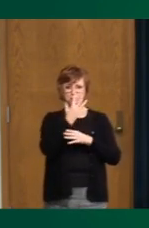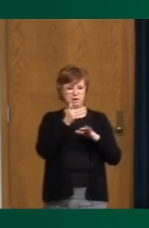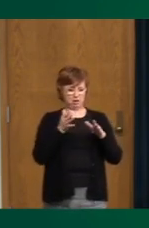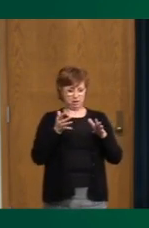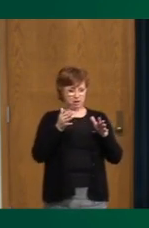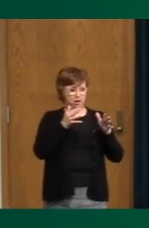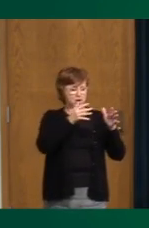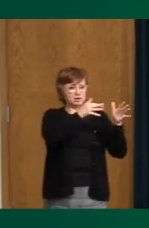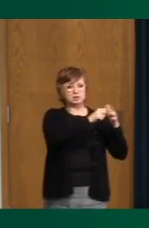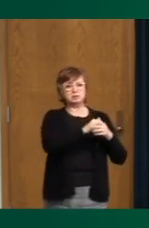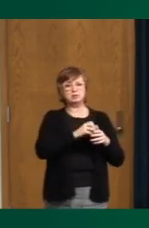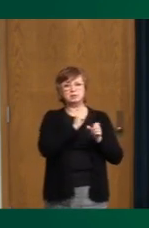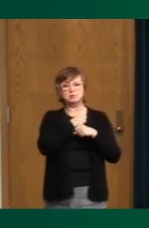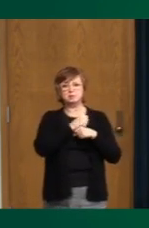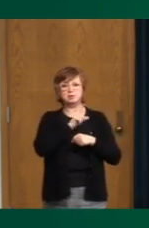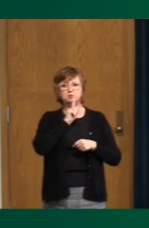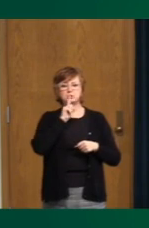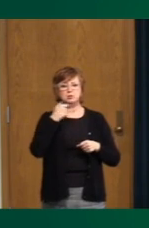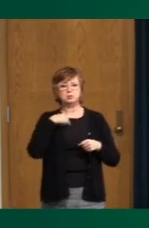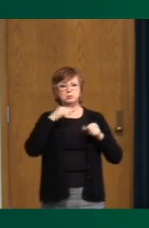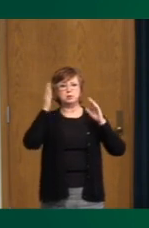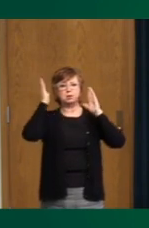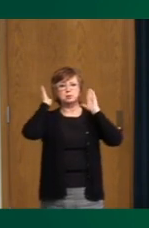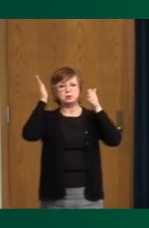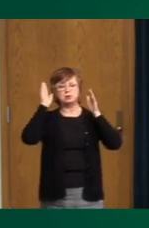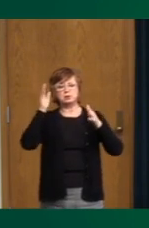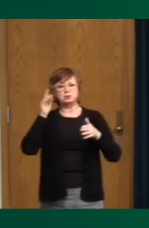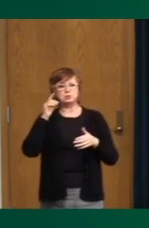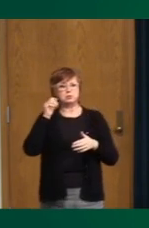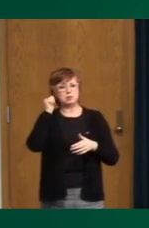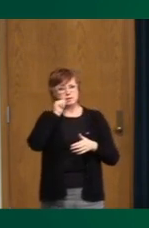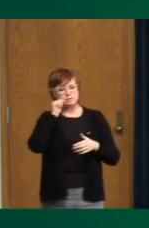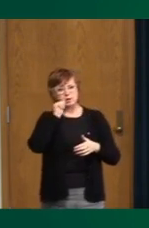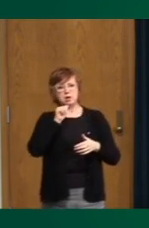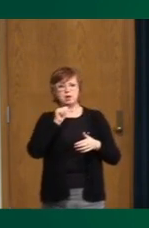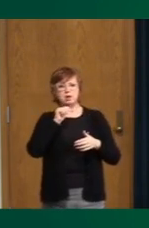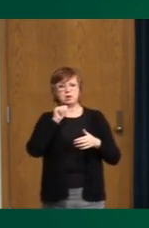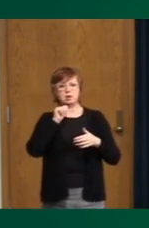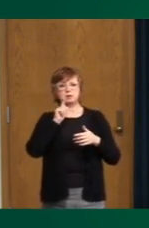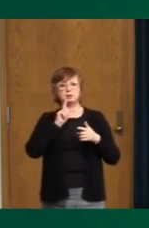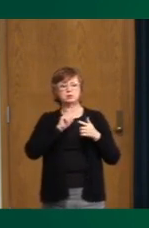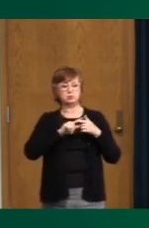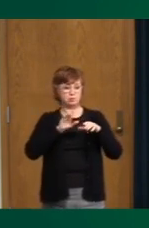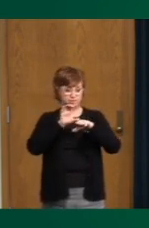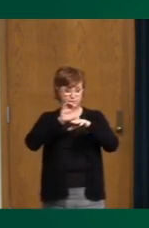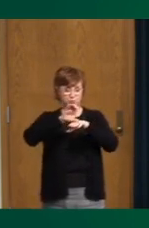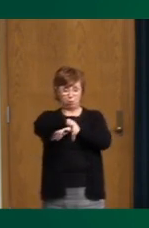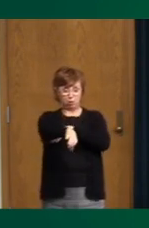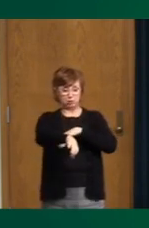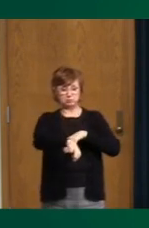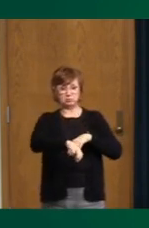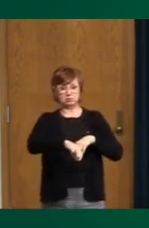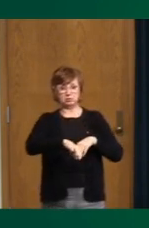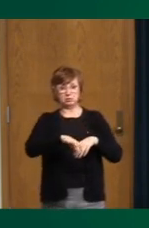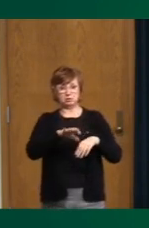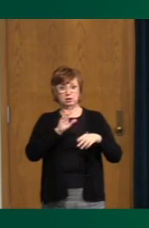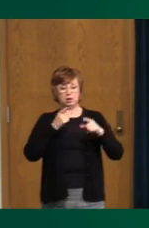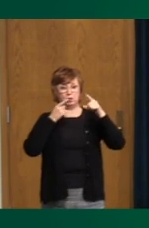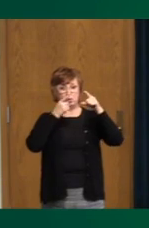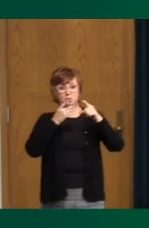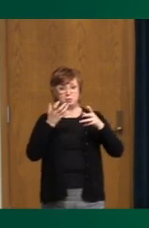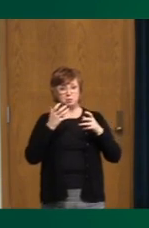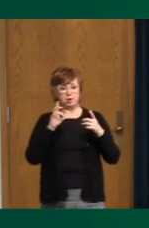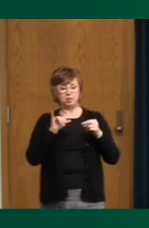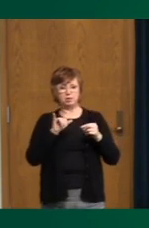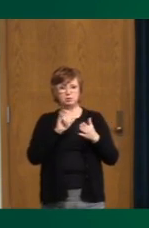pandemic, and ensuring that we are paying attention to what we are doing each and every day. The goal is not enforcement. The goal is compliance and